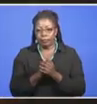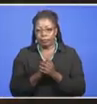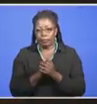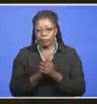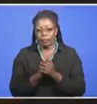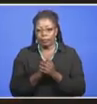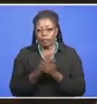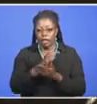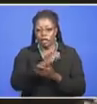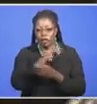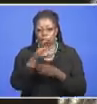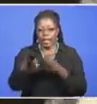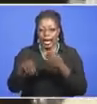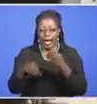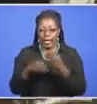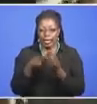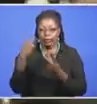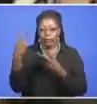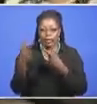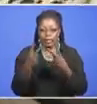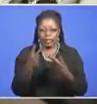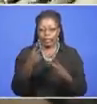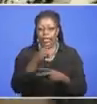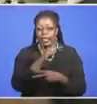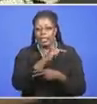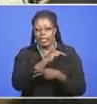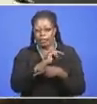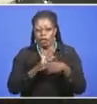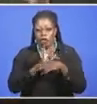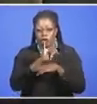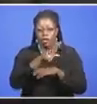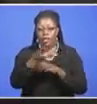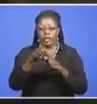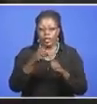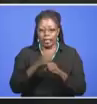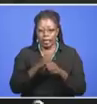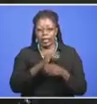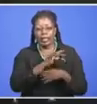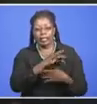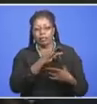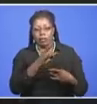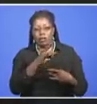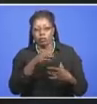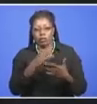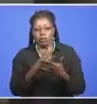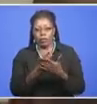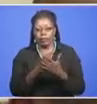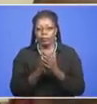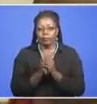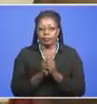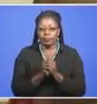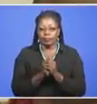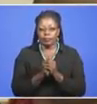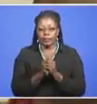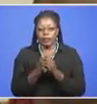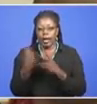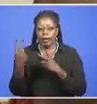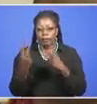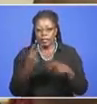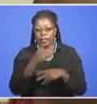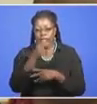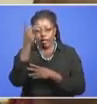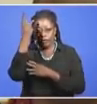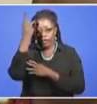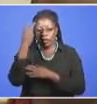Now, Turnquest added that when he visited Niemoor earlier this year, he was in good spirits. In visiting Fenton, he